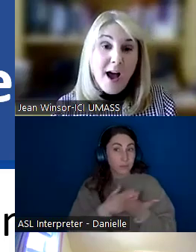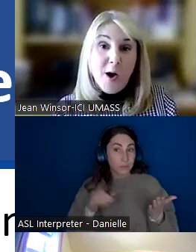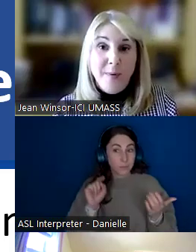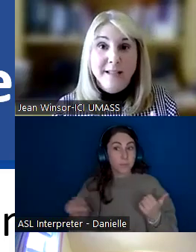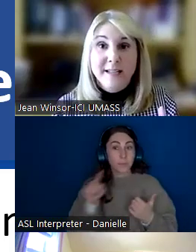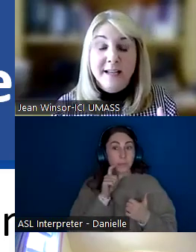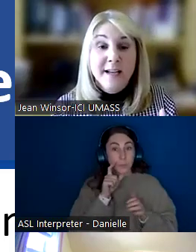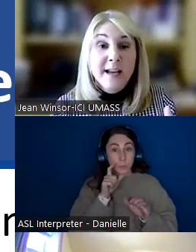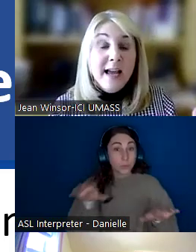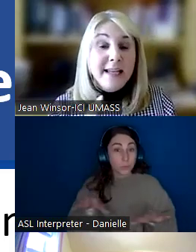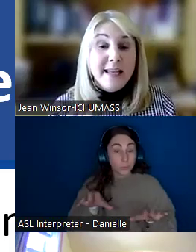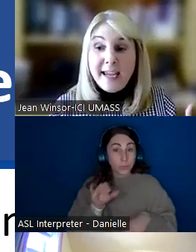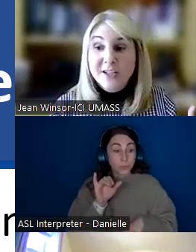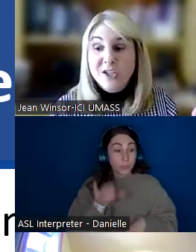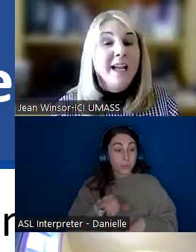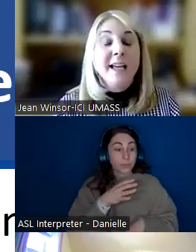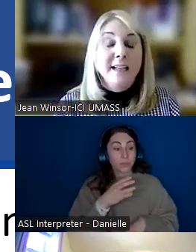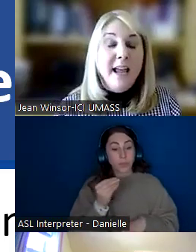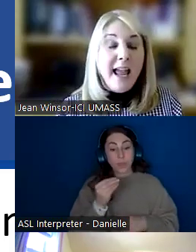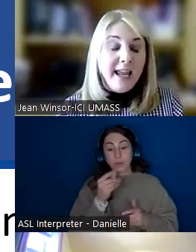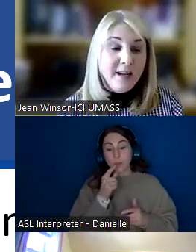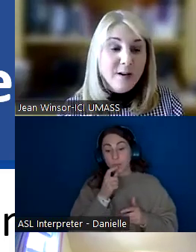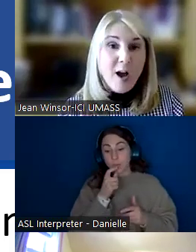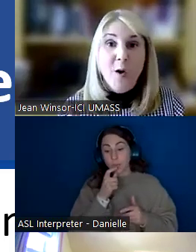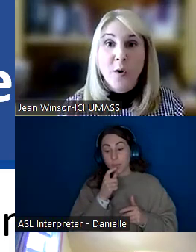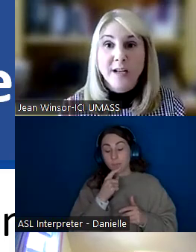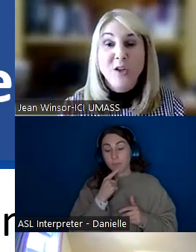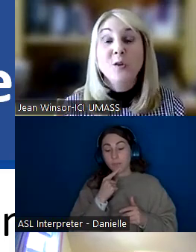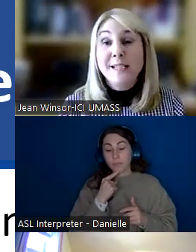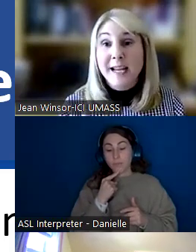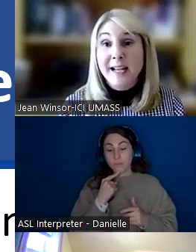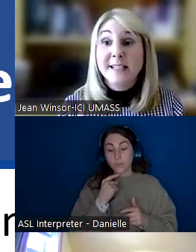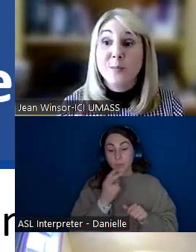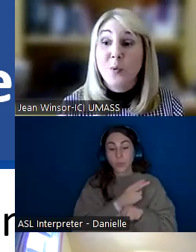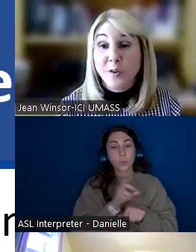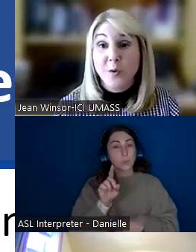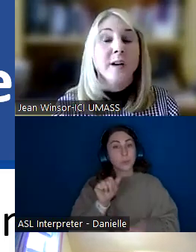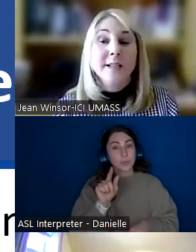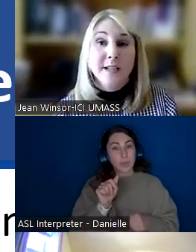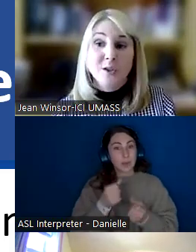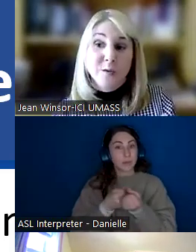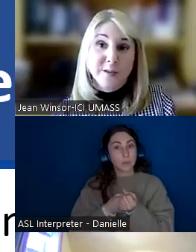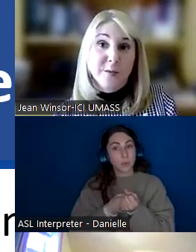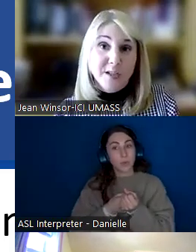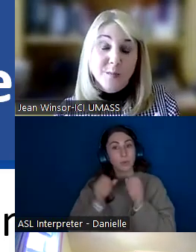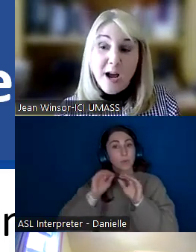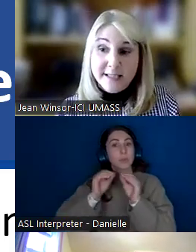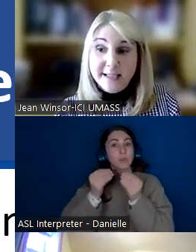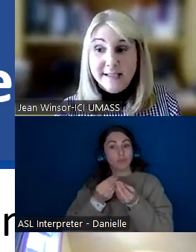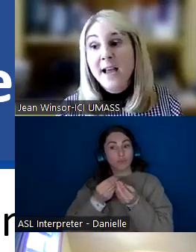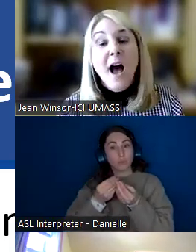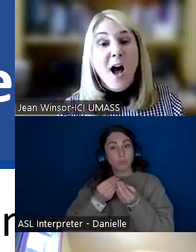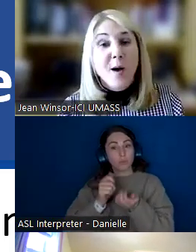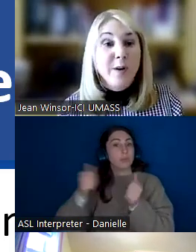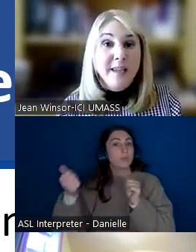that and to engage in use data to support their organizational transformation